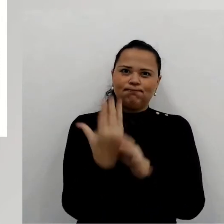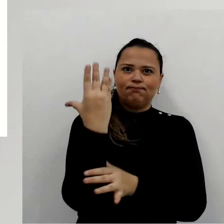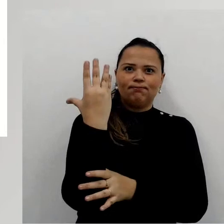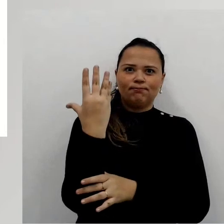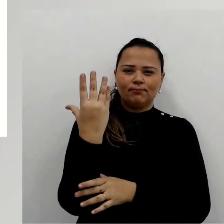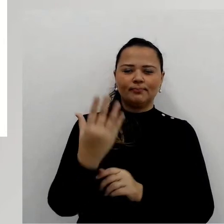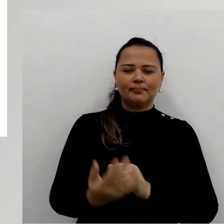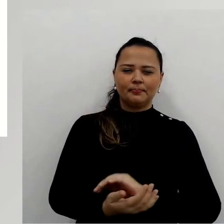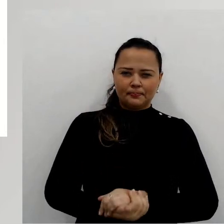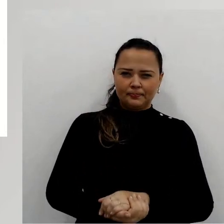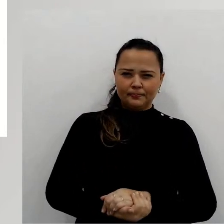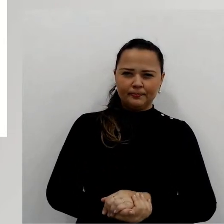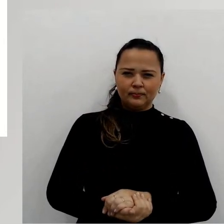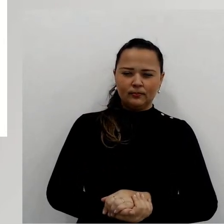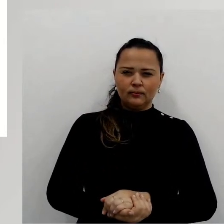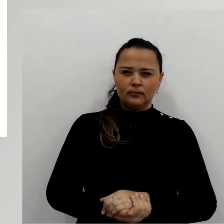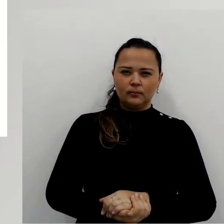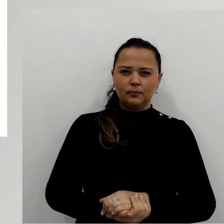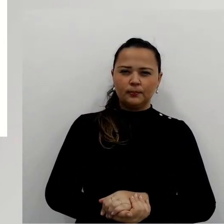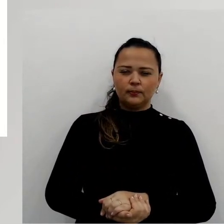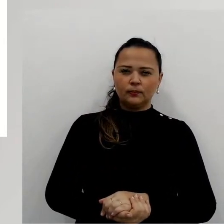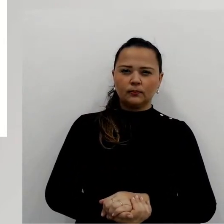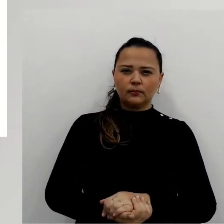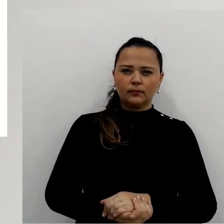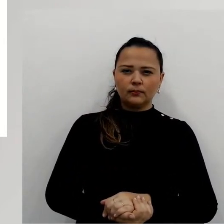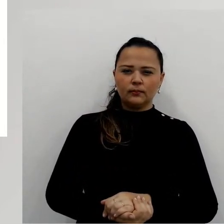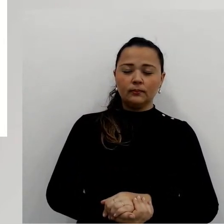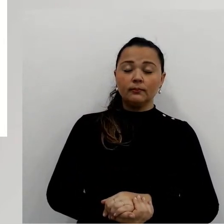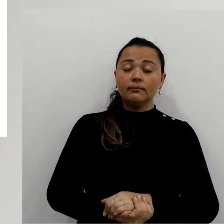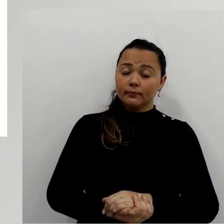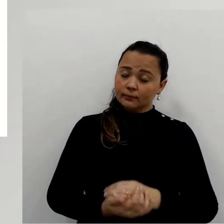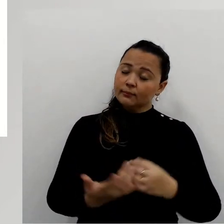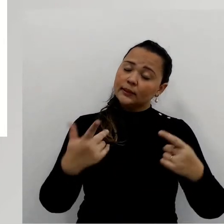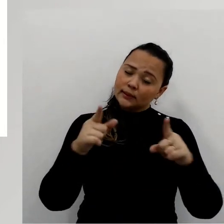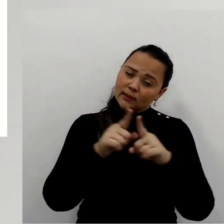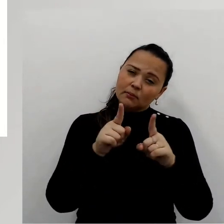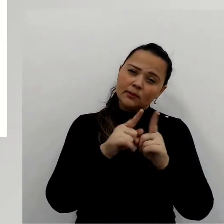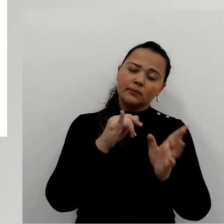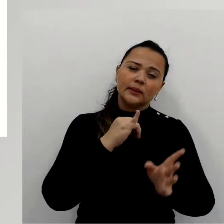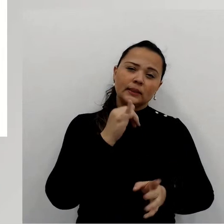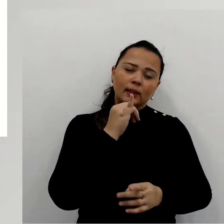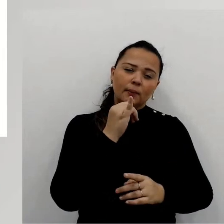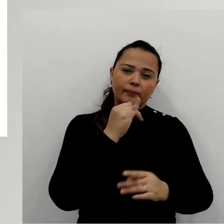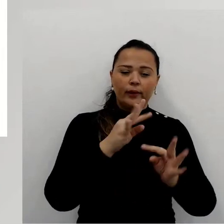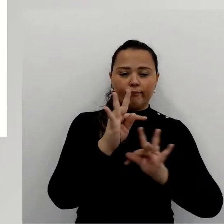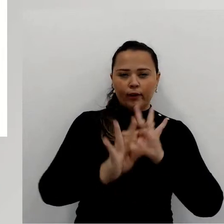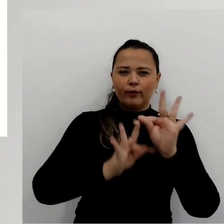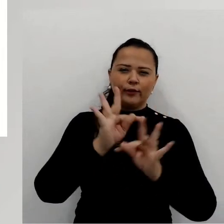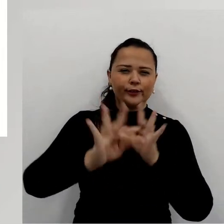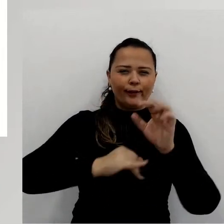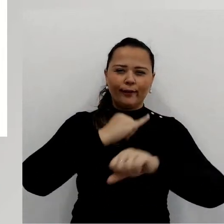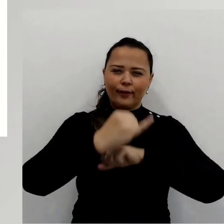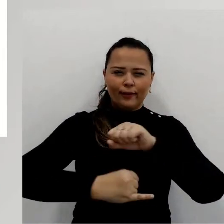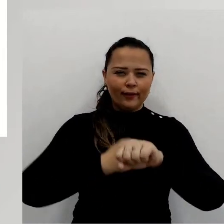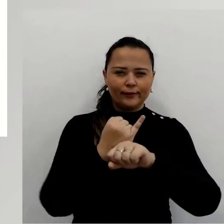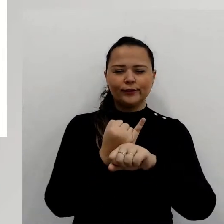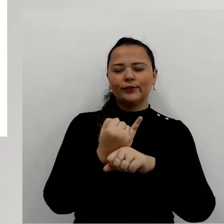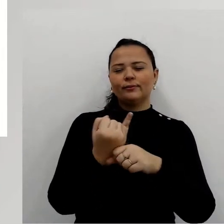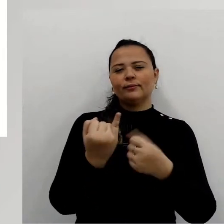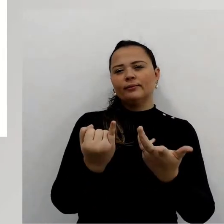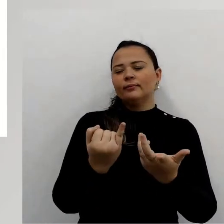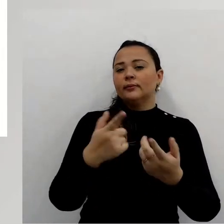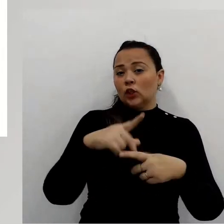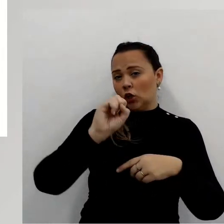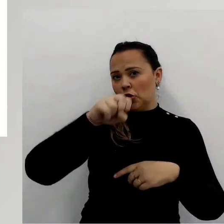digital internet and email technologies and social media technologies, but we're putting them all together.